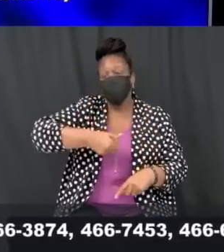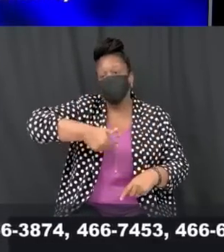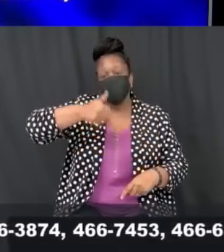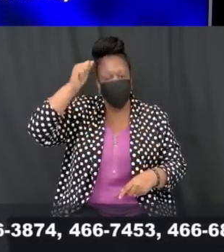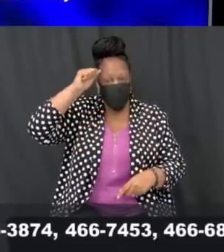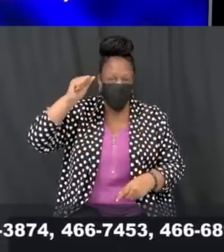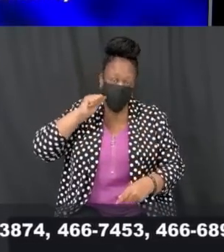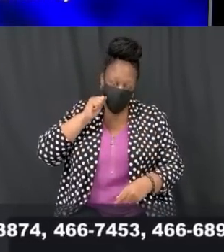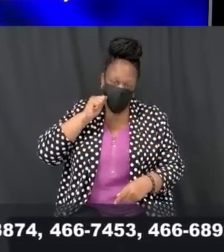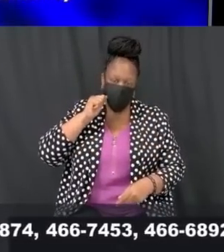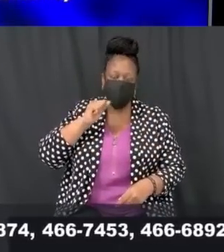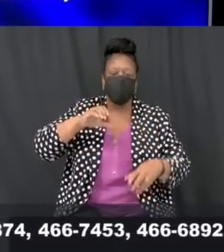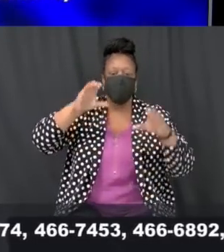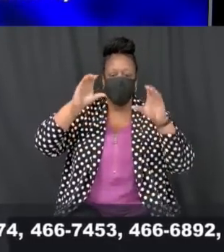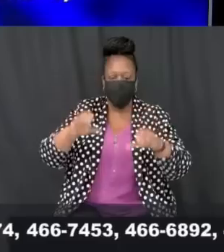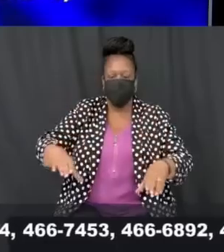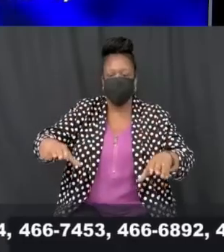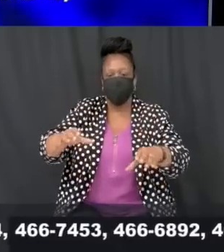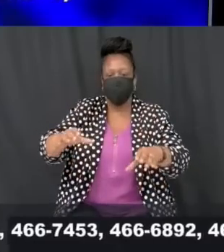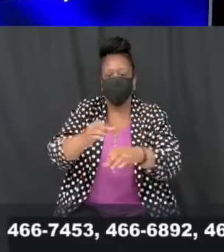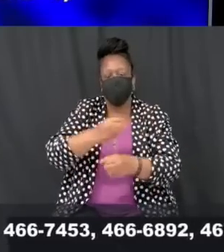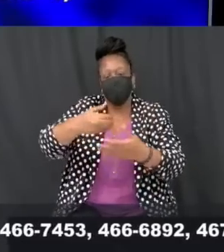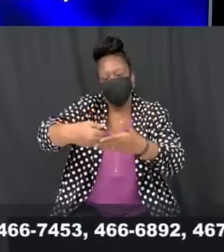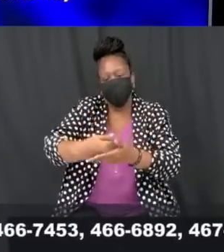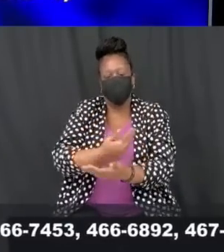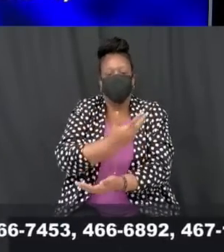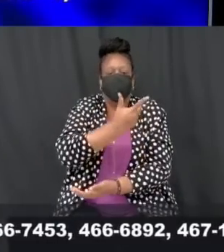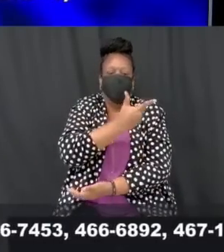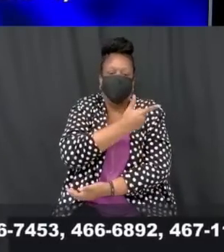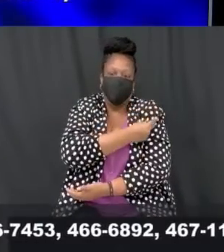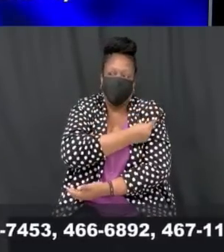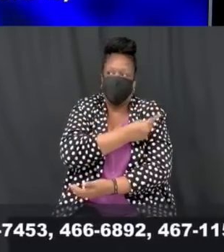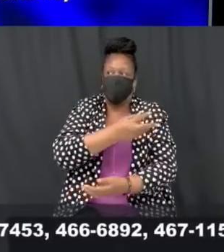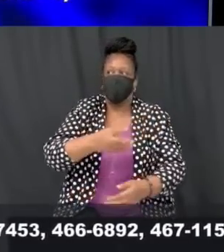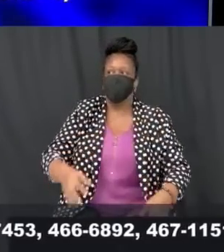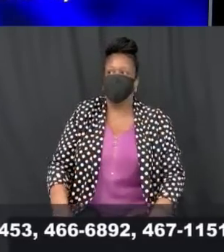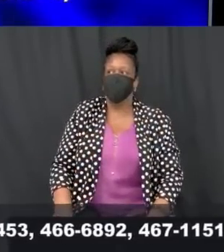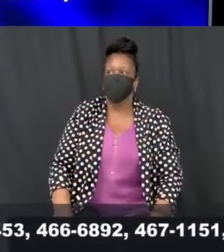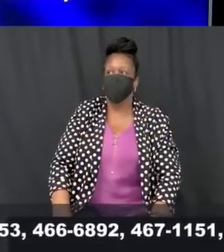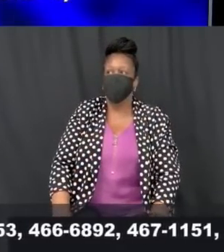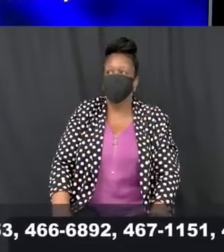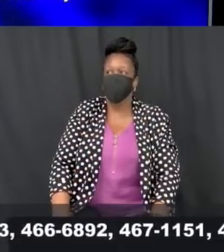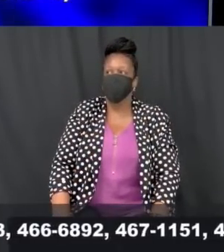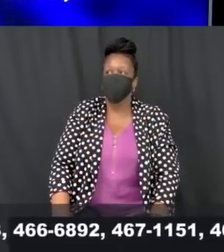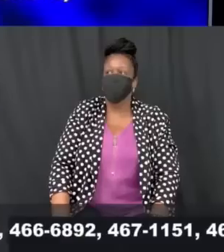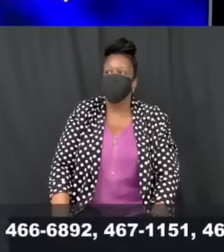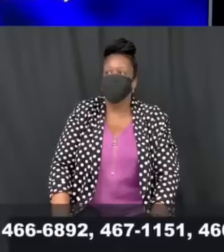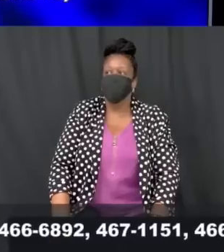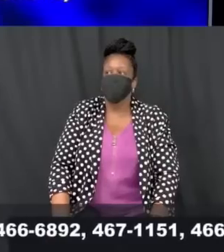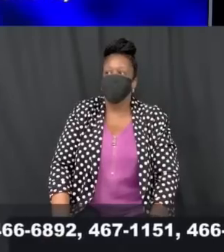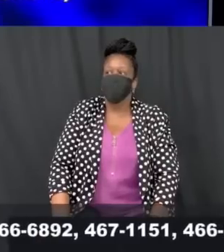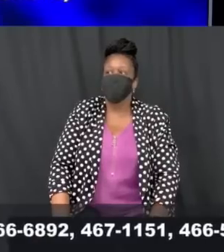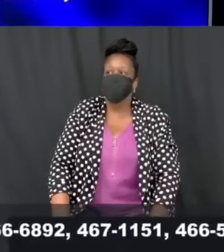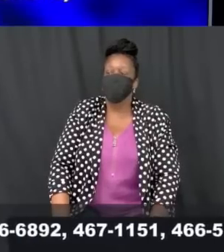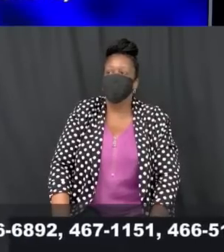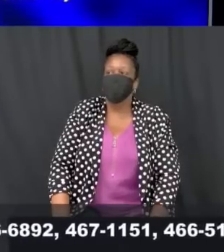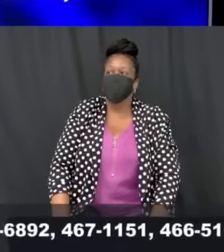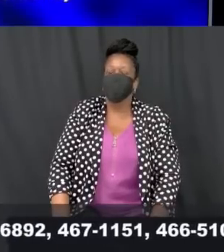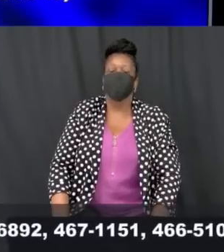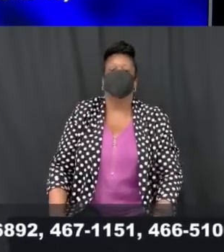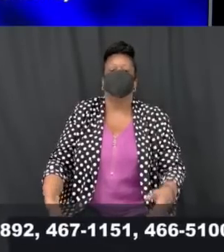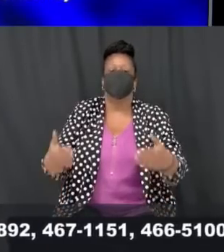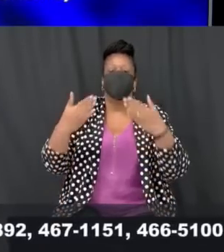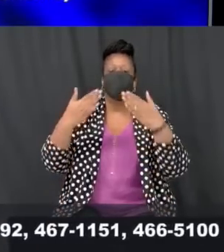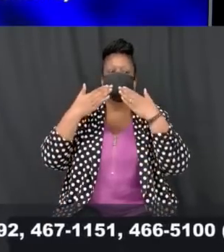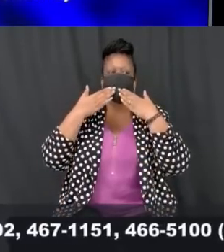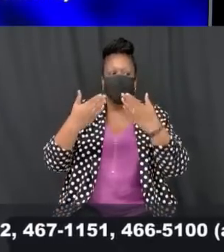have. And I did research it, and the person is indeed accurate in what they said. Thank you very